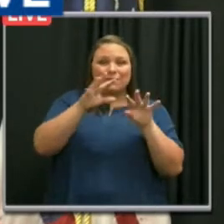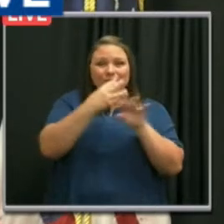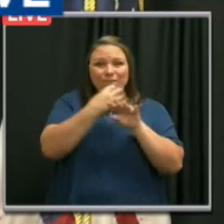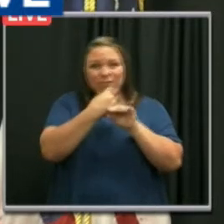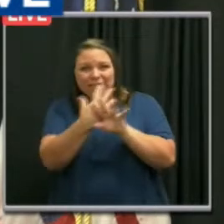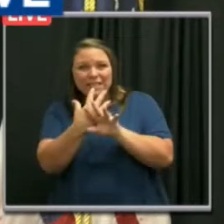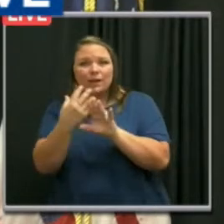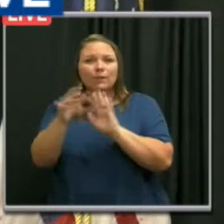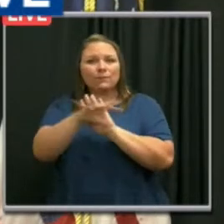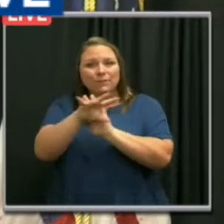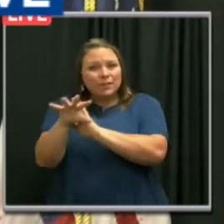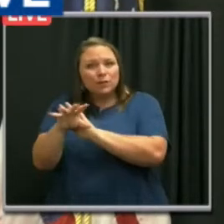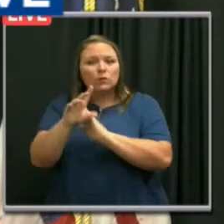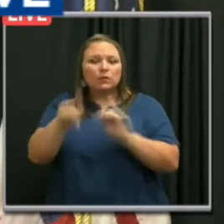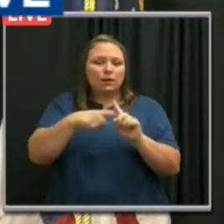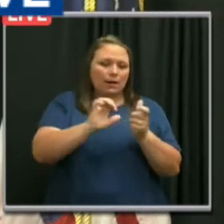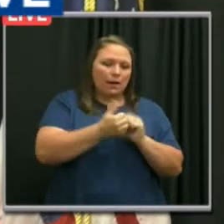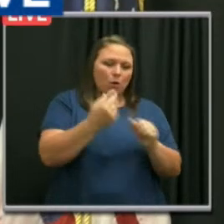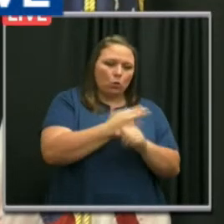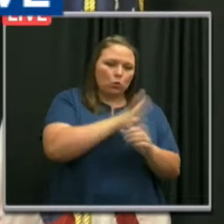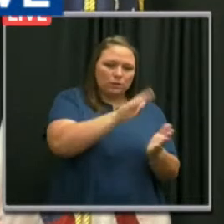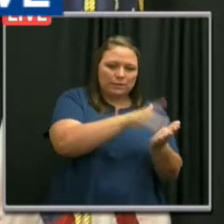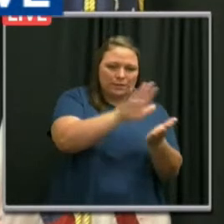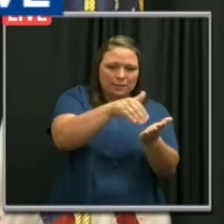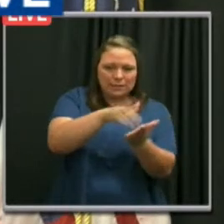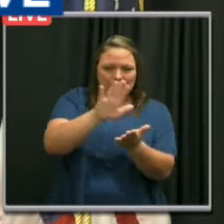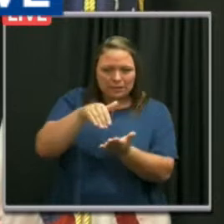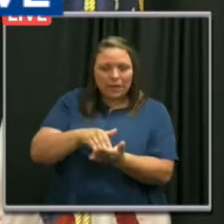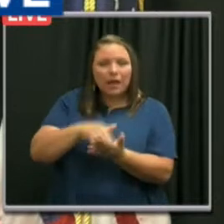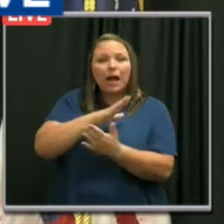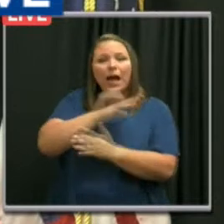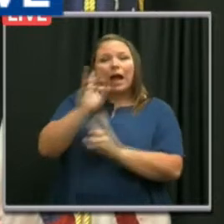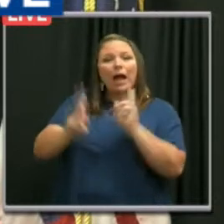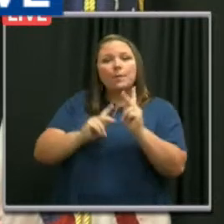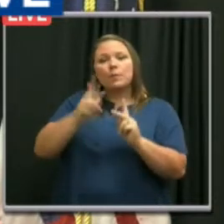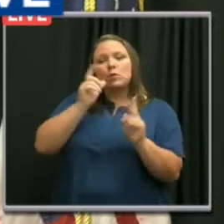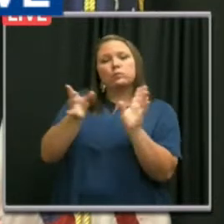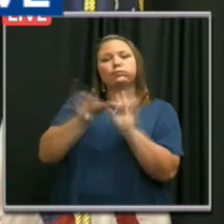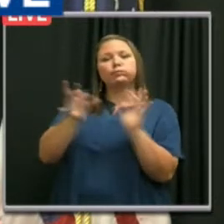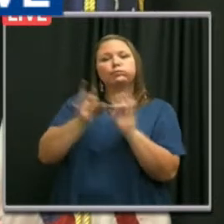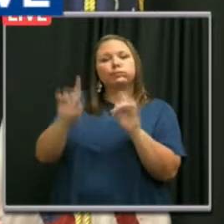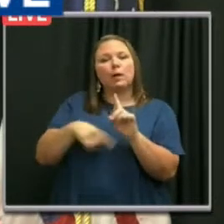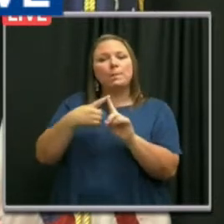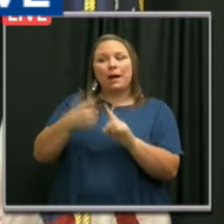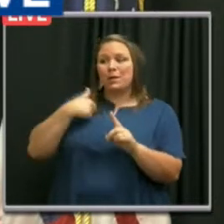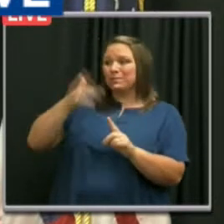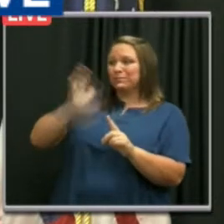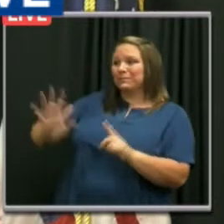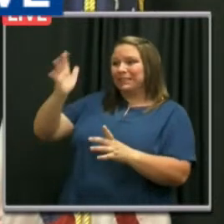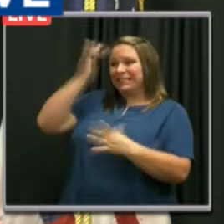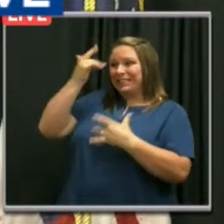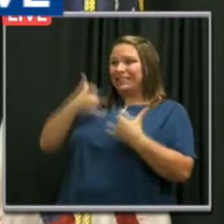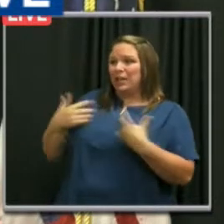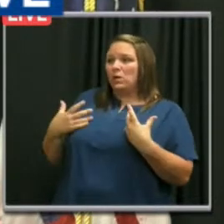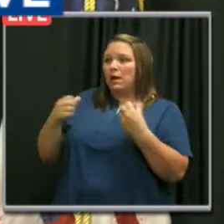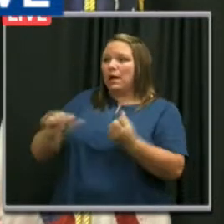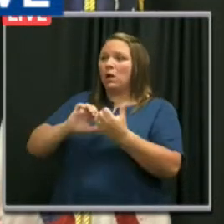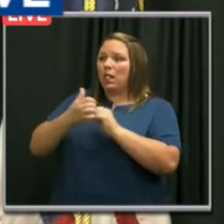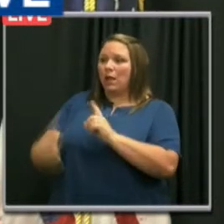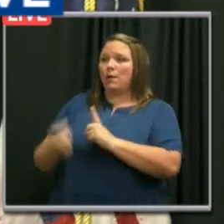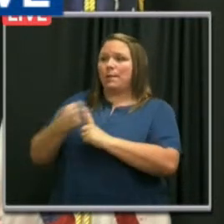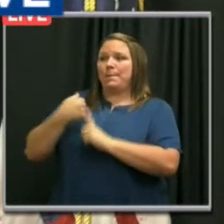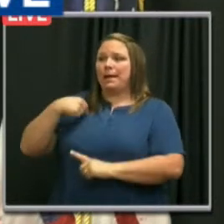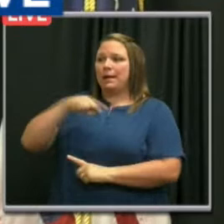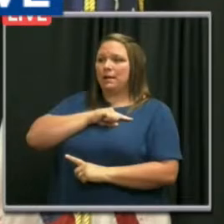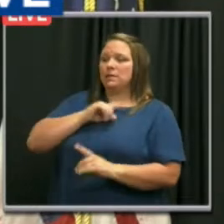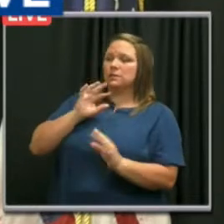on assessment center use and testimonials from recovered cases that address the realities of COVID's impact. We have